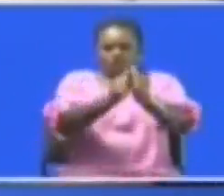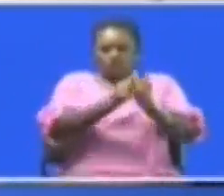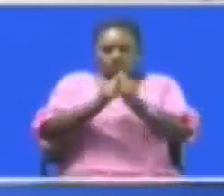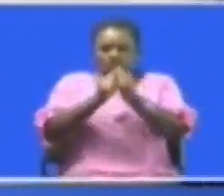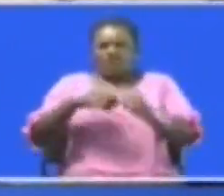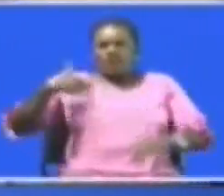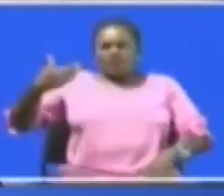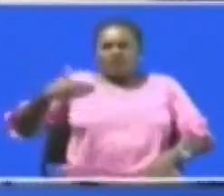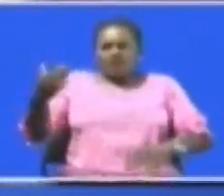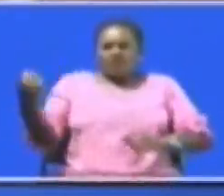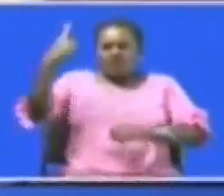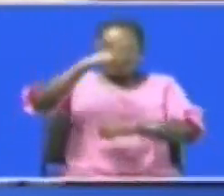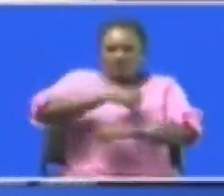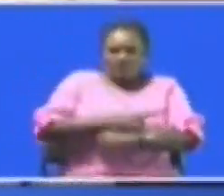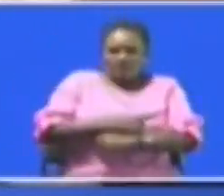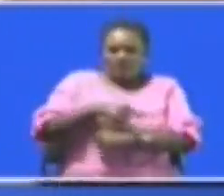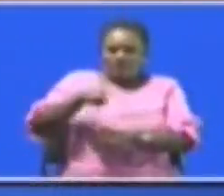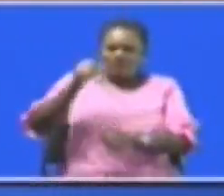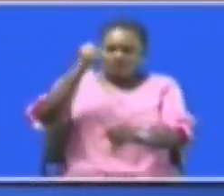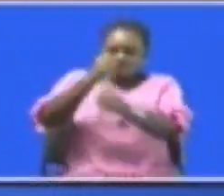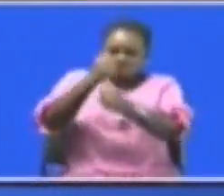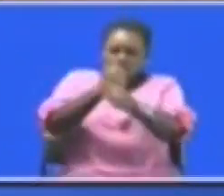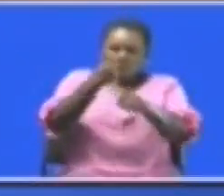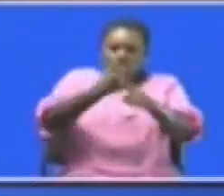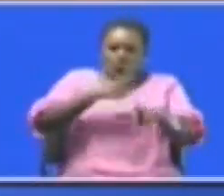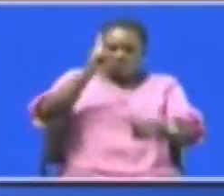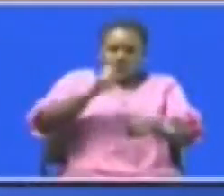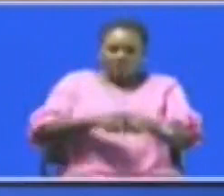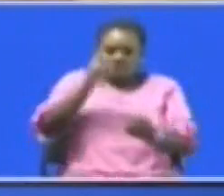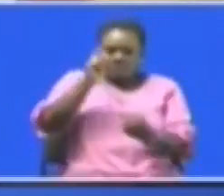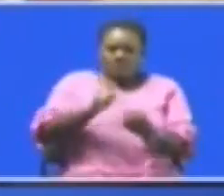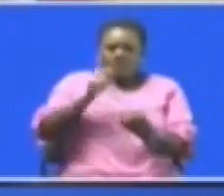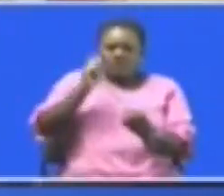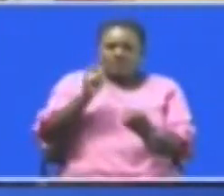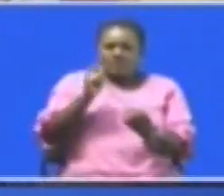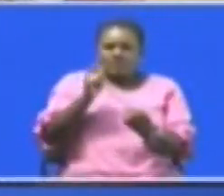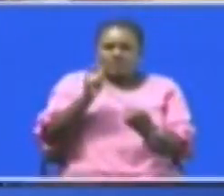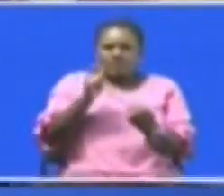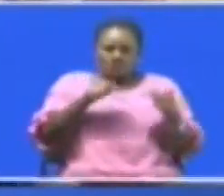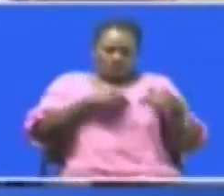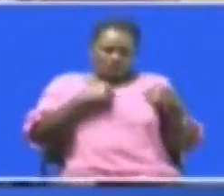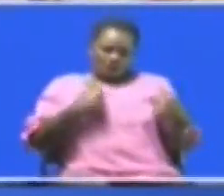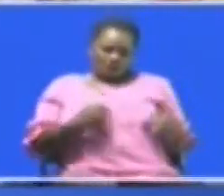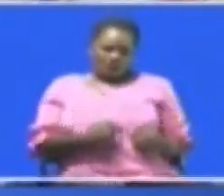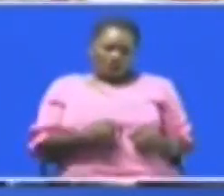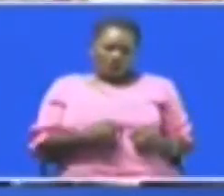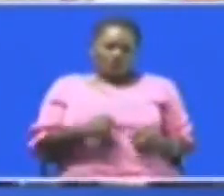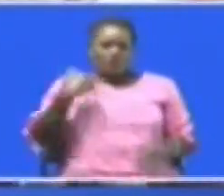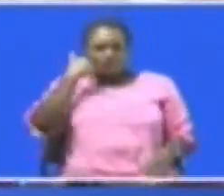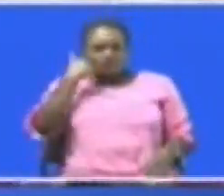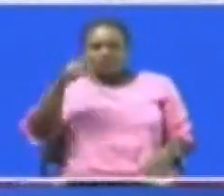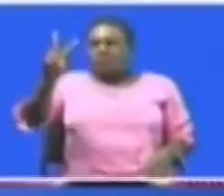It's a daily routine that he has engaged in since she was diagnosed with rheumatic heart disease back